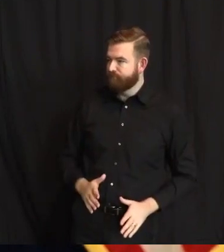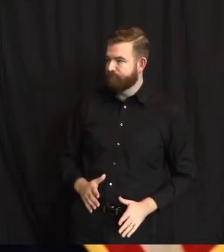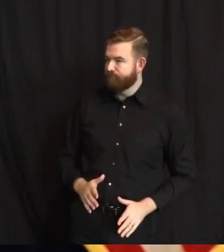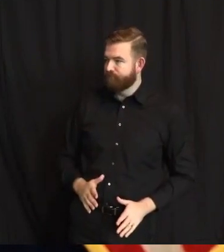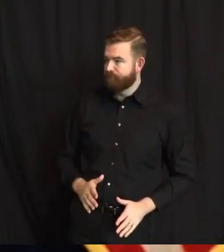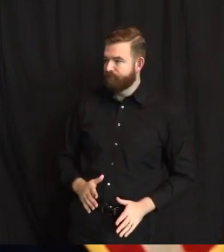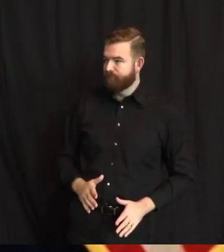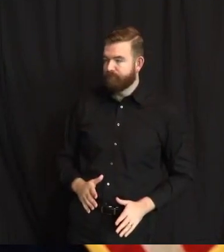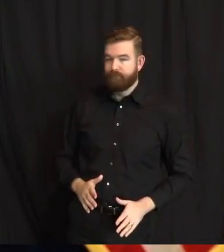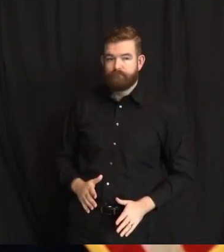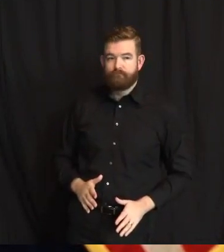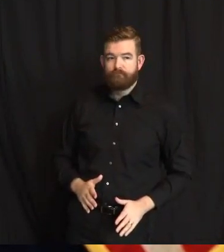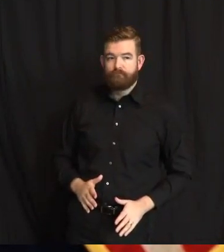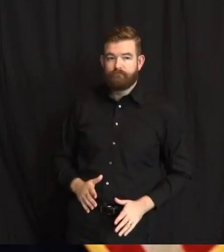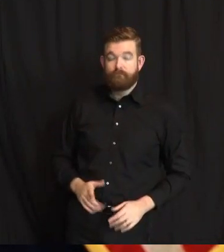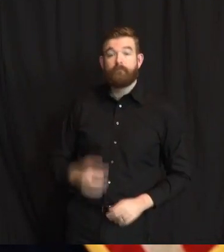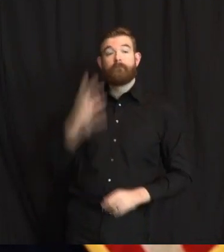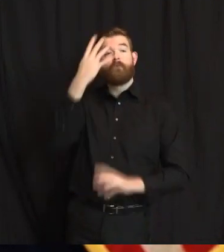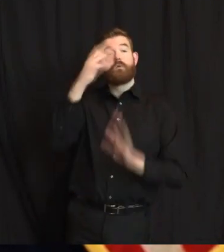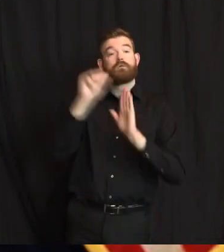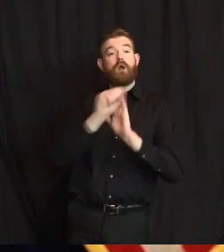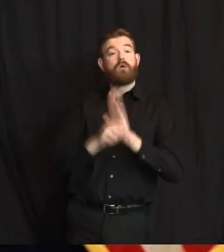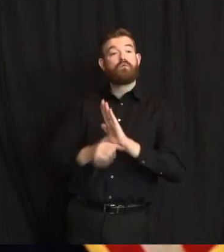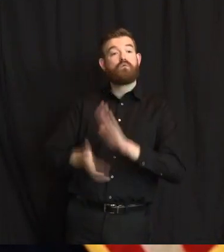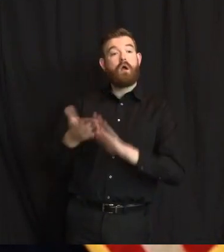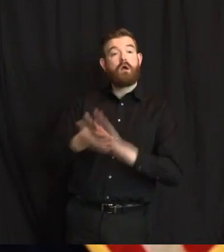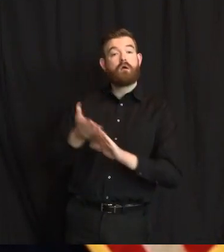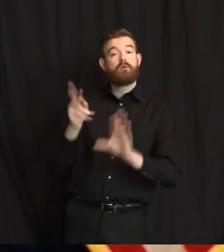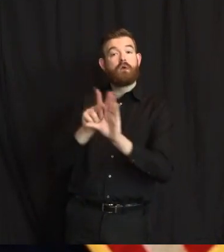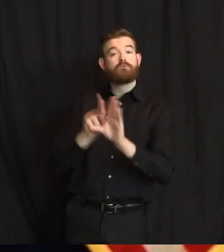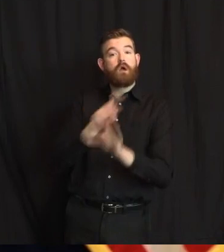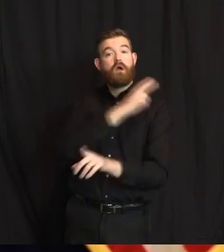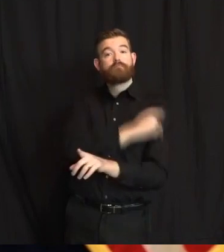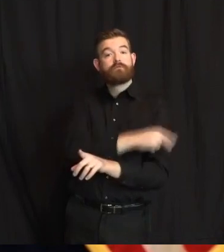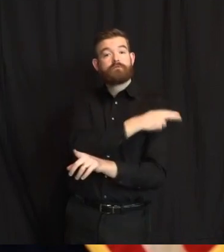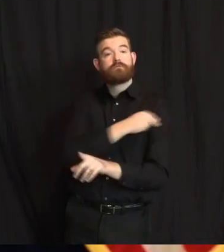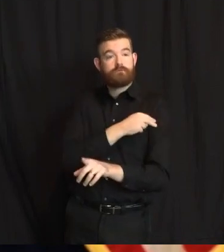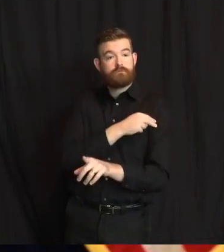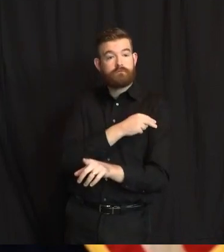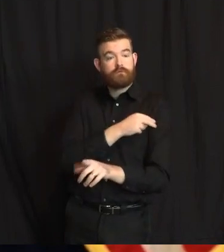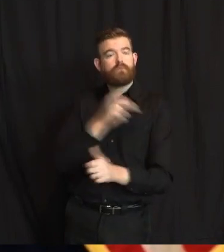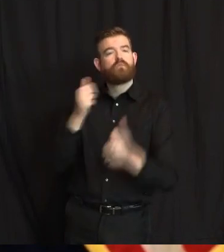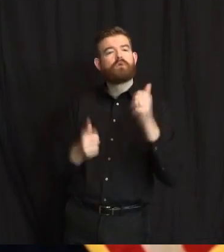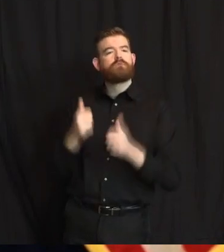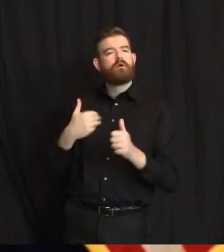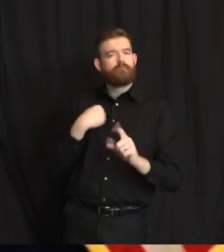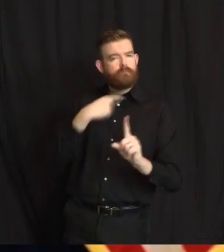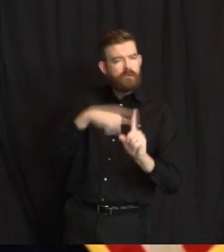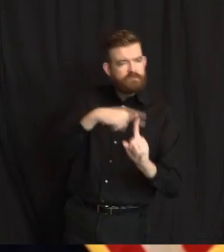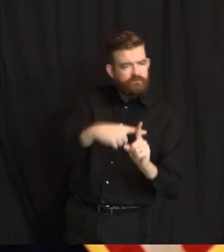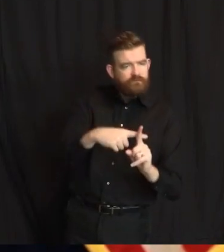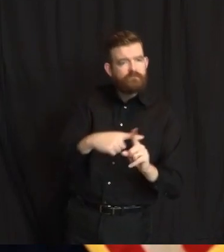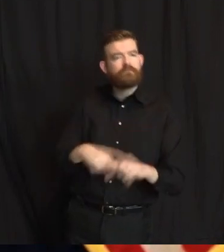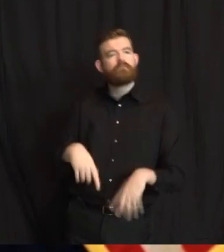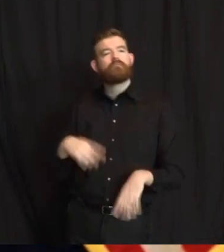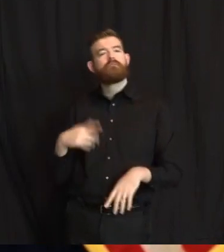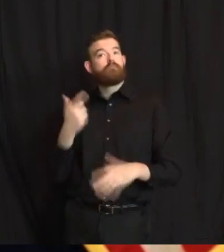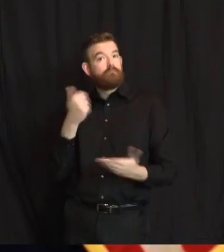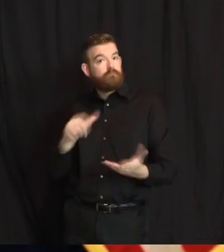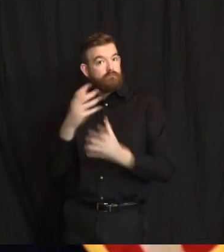state-run psychiatric hospitals. Which ones have cases? Have there been any deaths? Sad to hear about the death of the